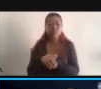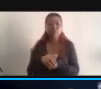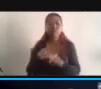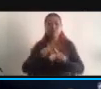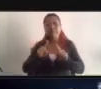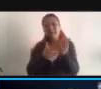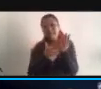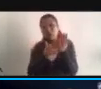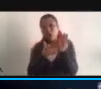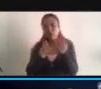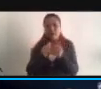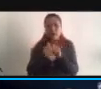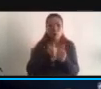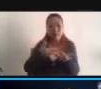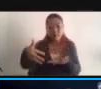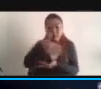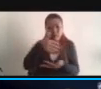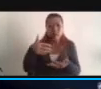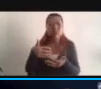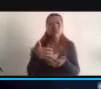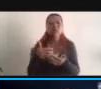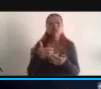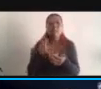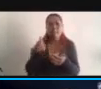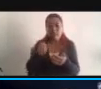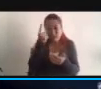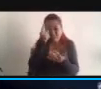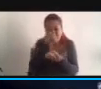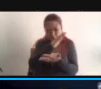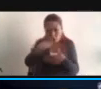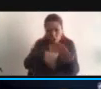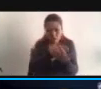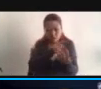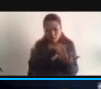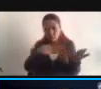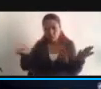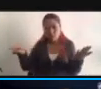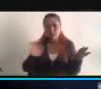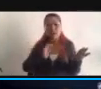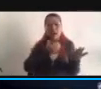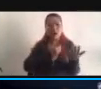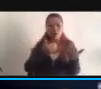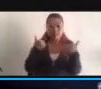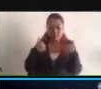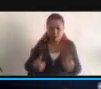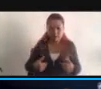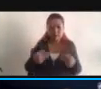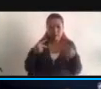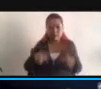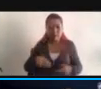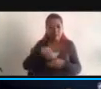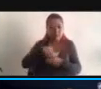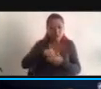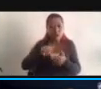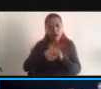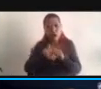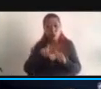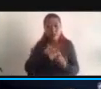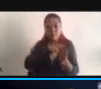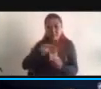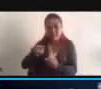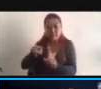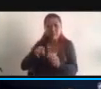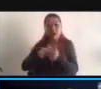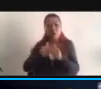technologies. Everything needs to be understood. Our physiology, our perception, how we walk, how we